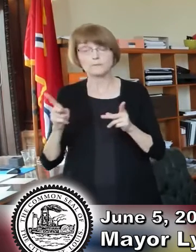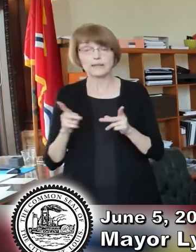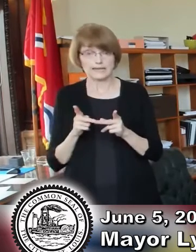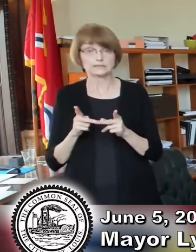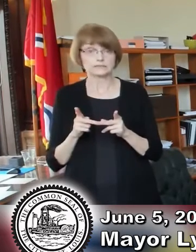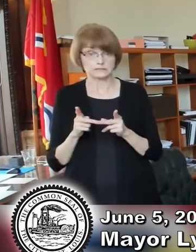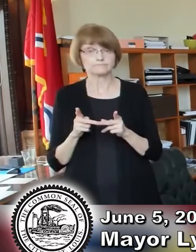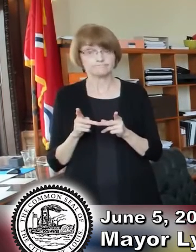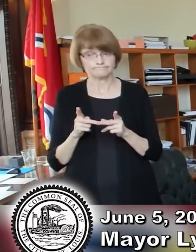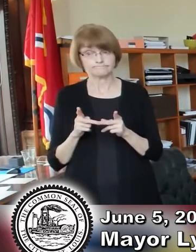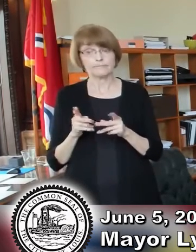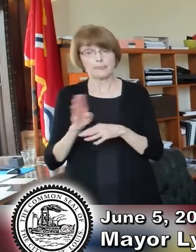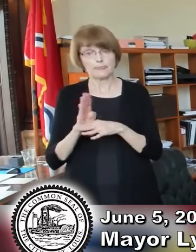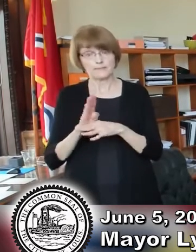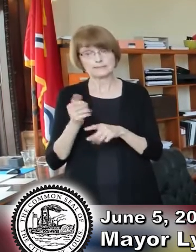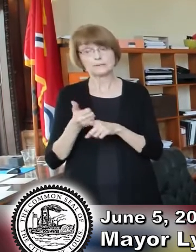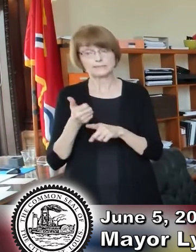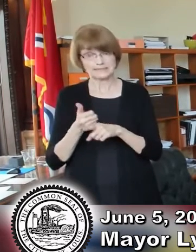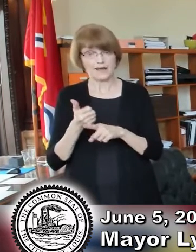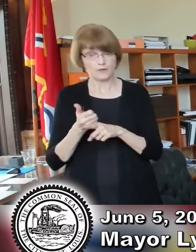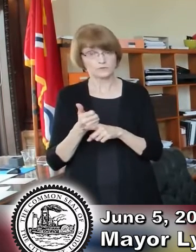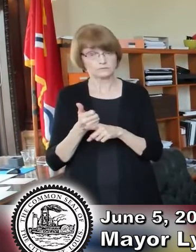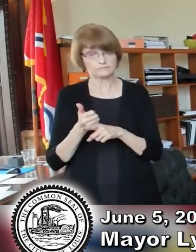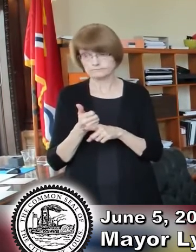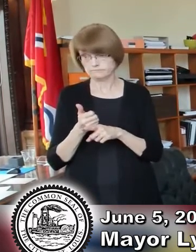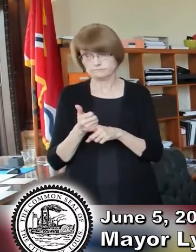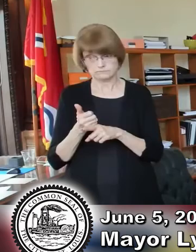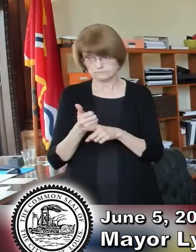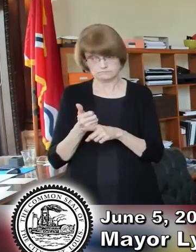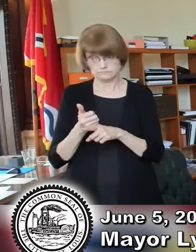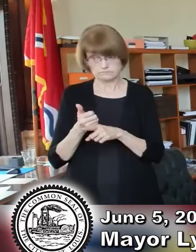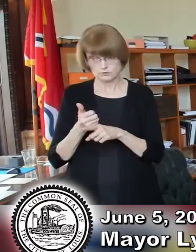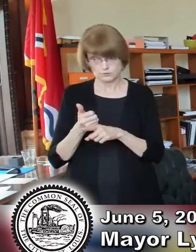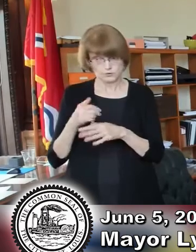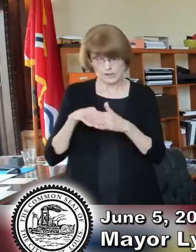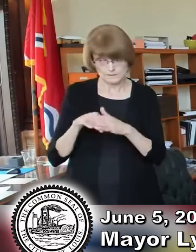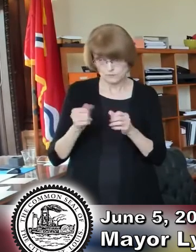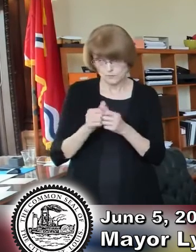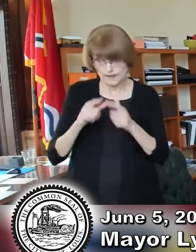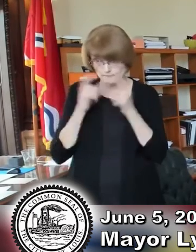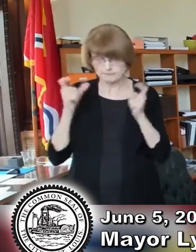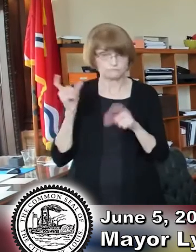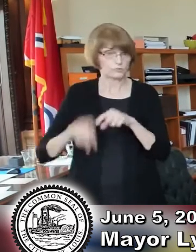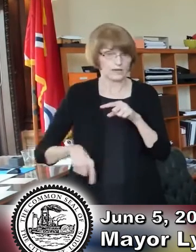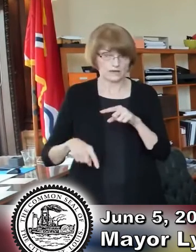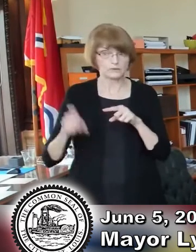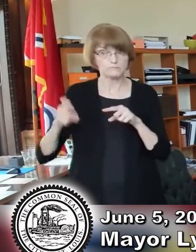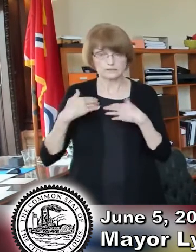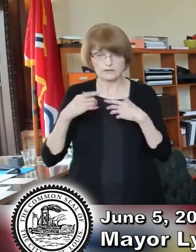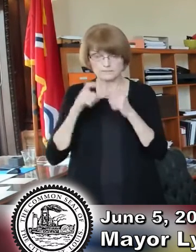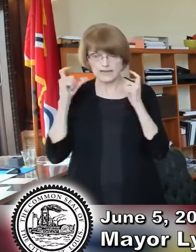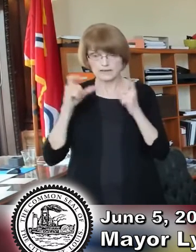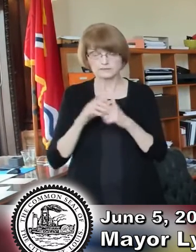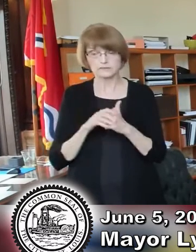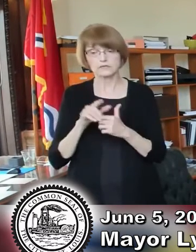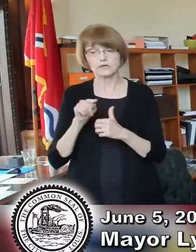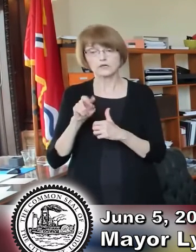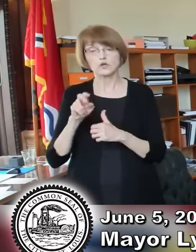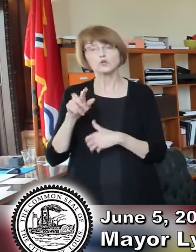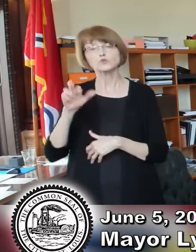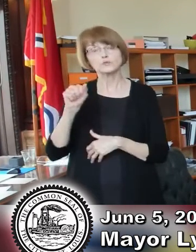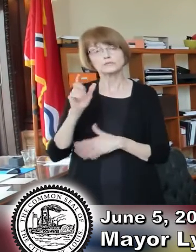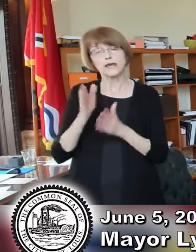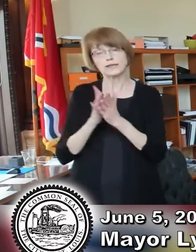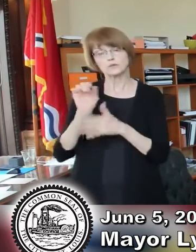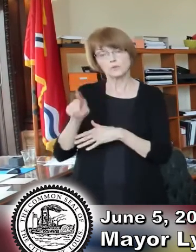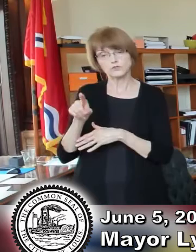also requiring their customers to wear a mask. A question from Tricia, Mayor. I think you mentioned this in your